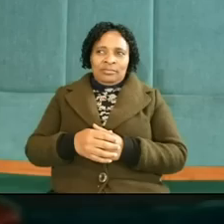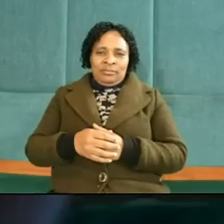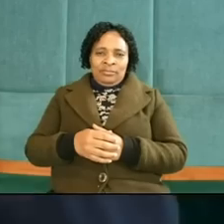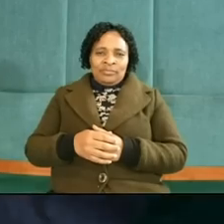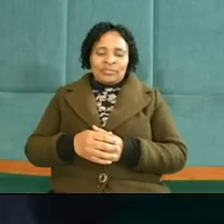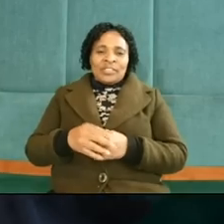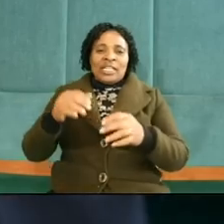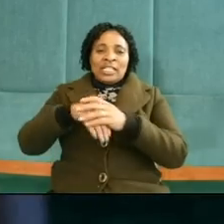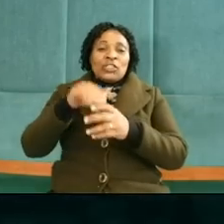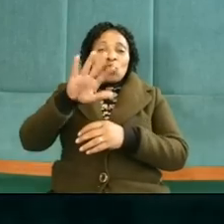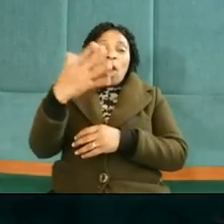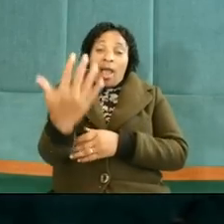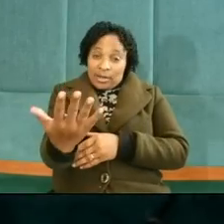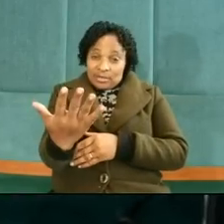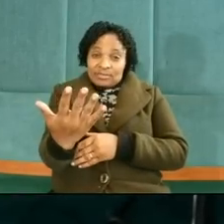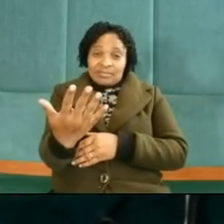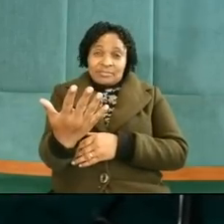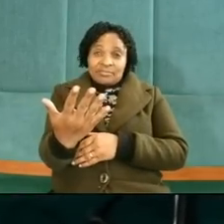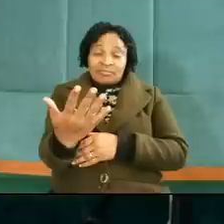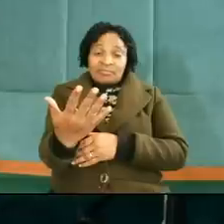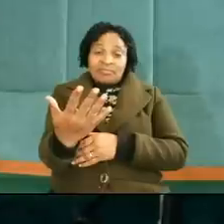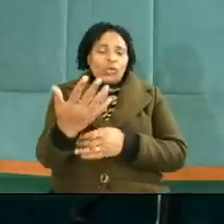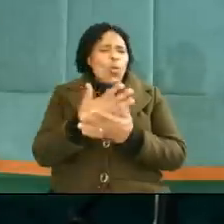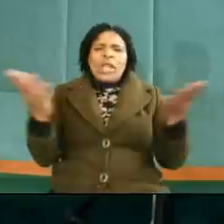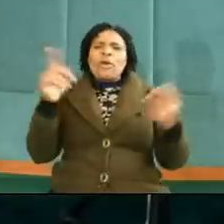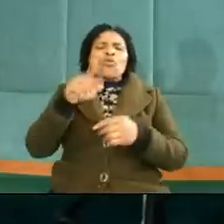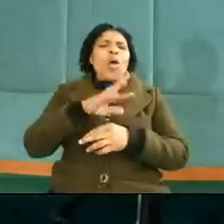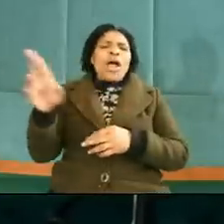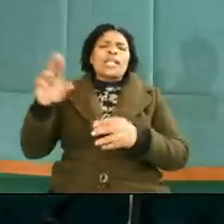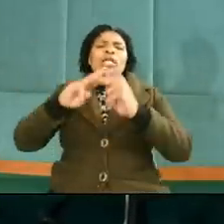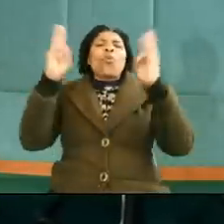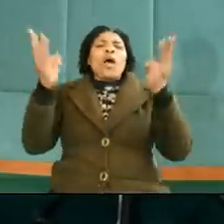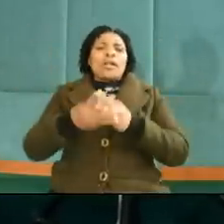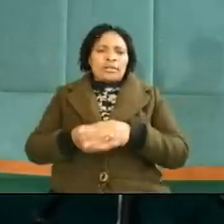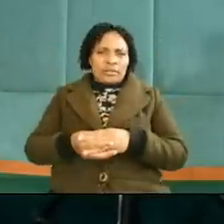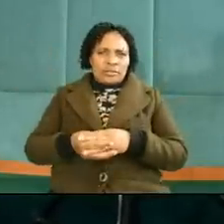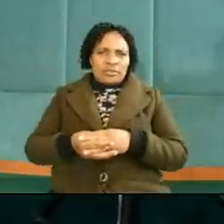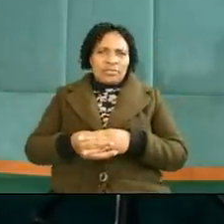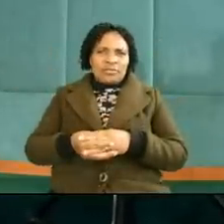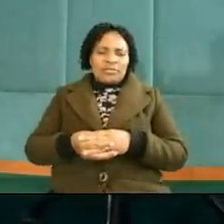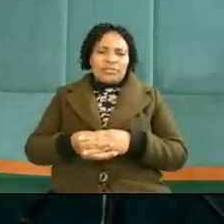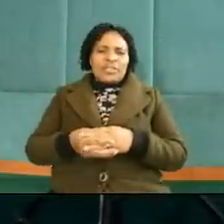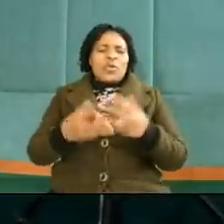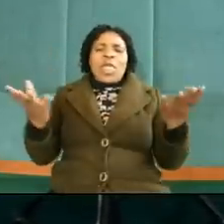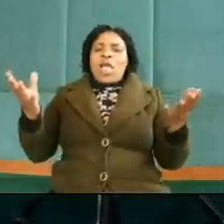in the palm of your hand, wherever you are on the planet, down in